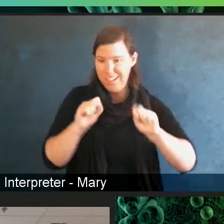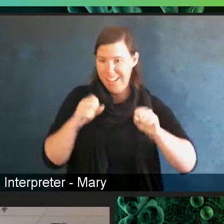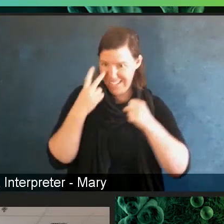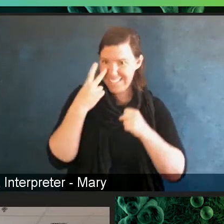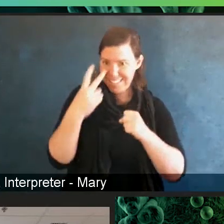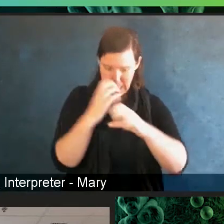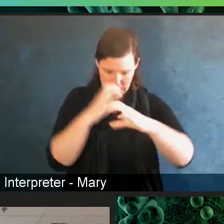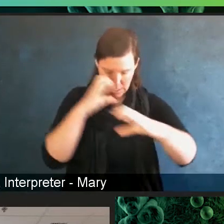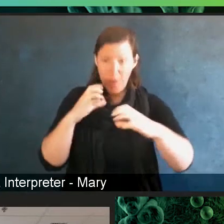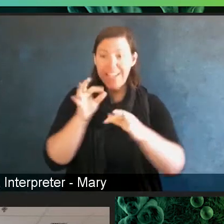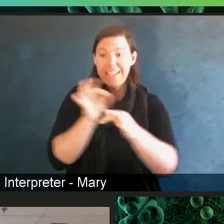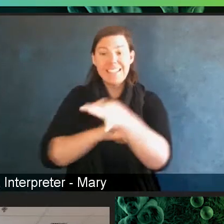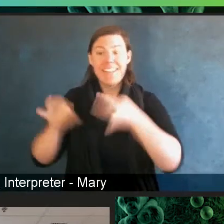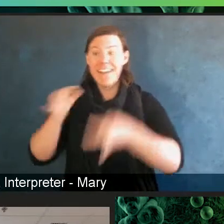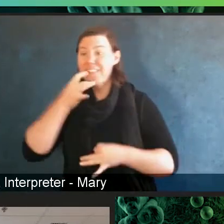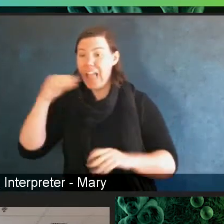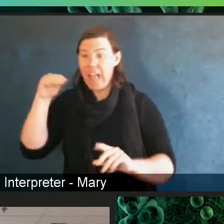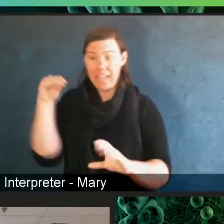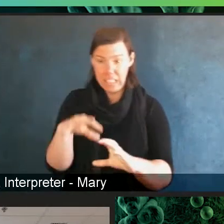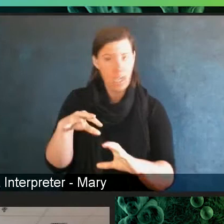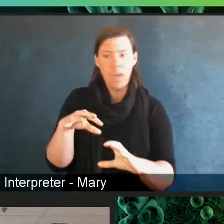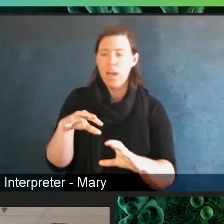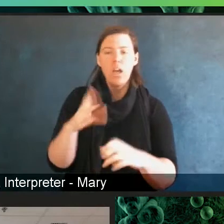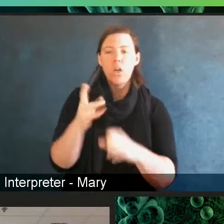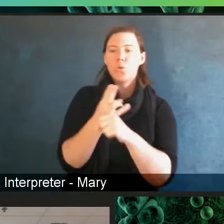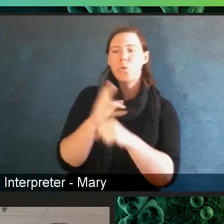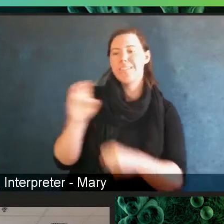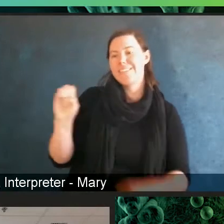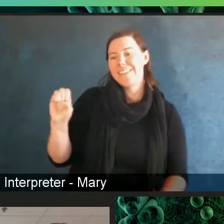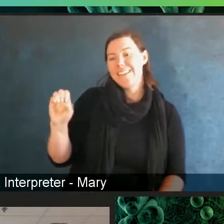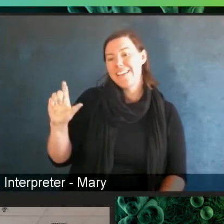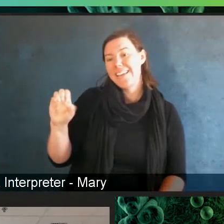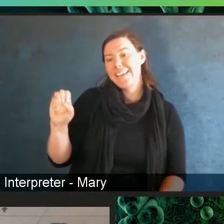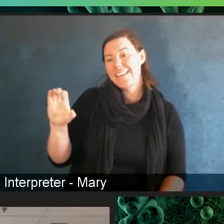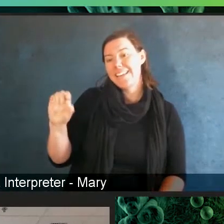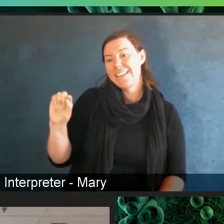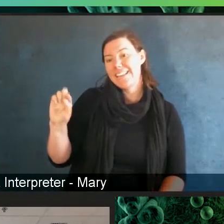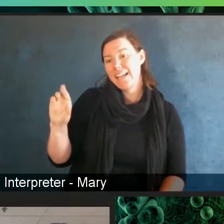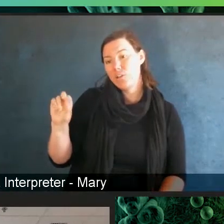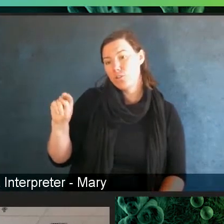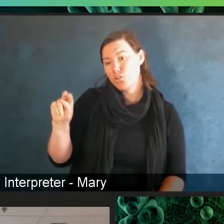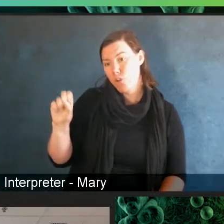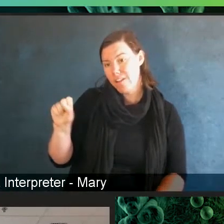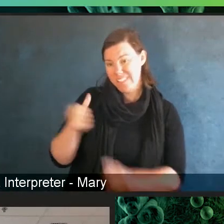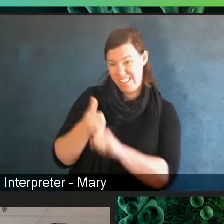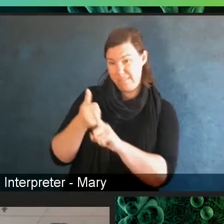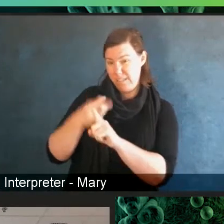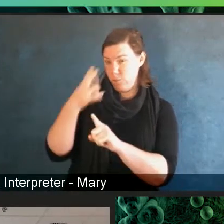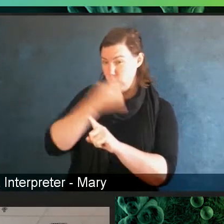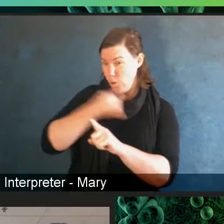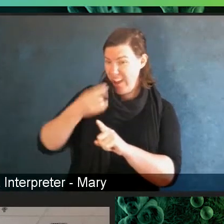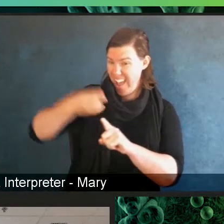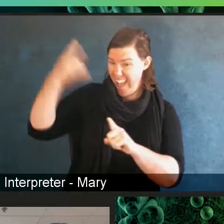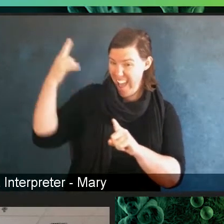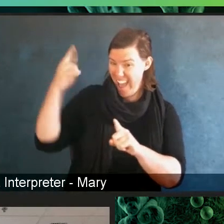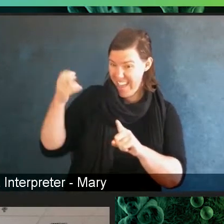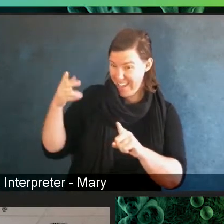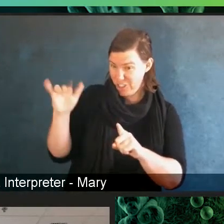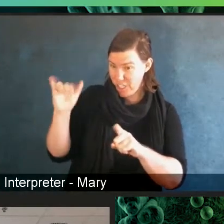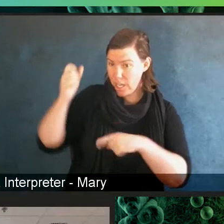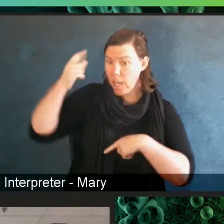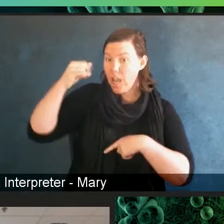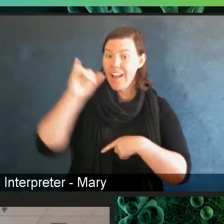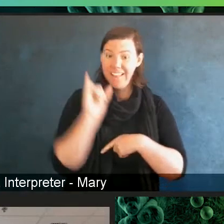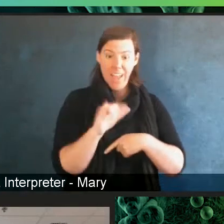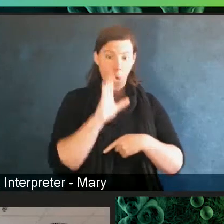beam of really high energy electrons. And then this is where the cryo part comes in. So the electron beam is actually really damaging